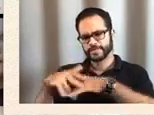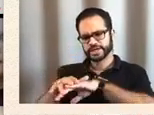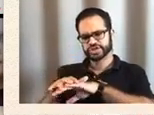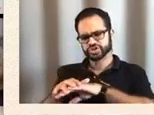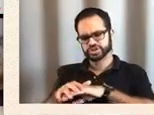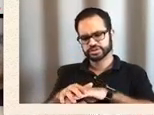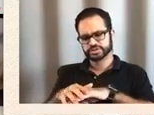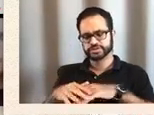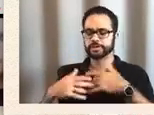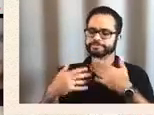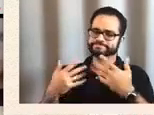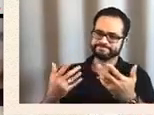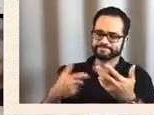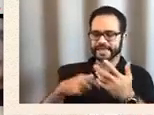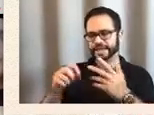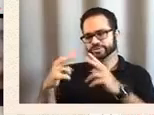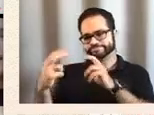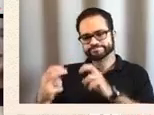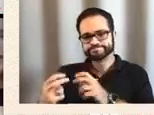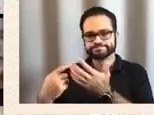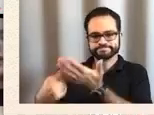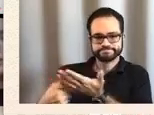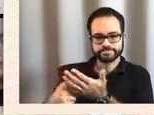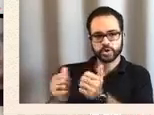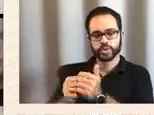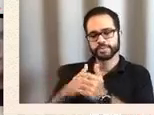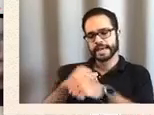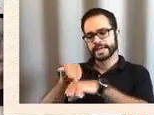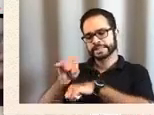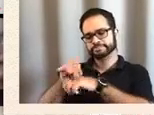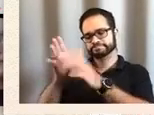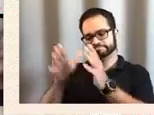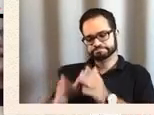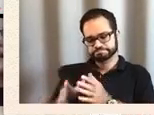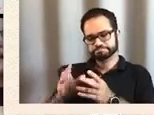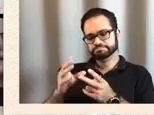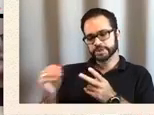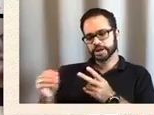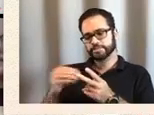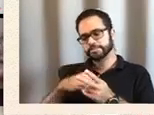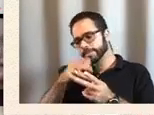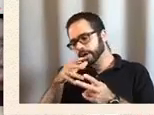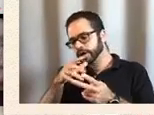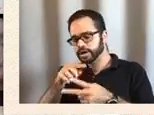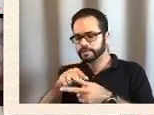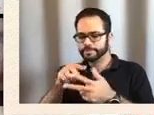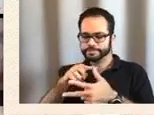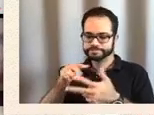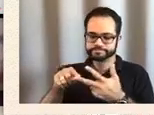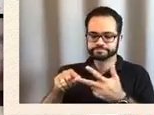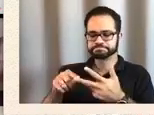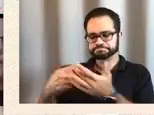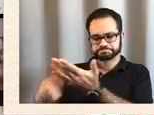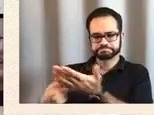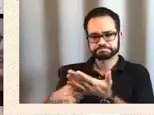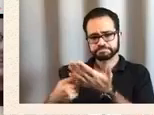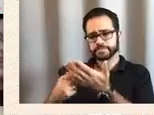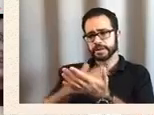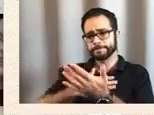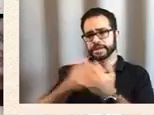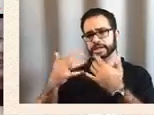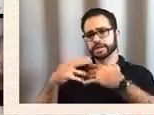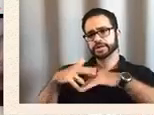I had to have a sit down conversation with my guidance counselor and with her and my mom to discuss that my accommodations